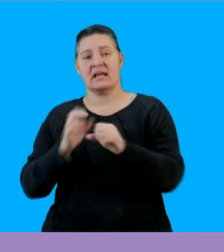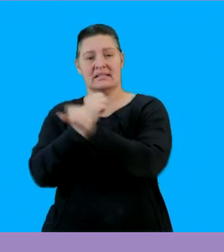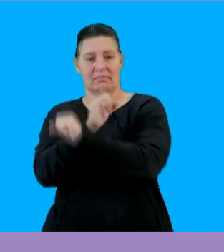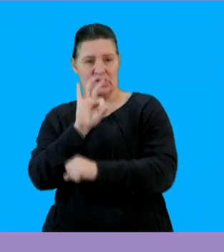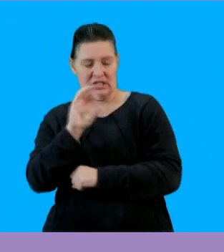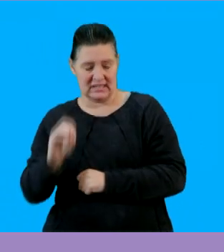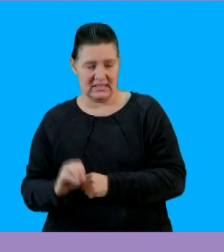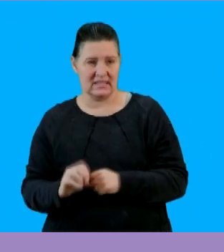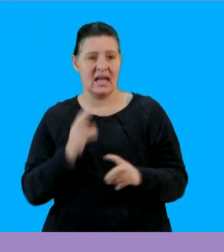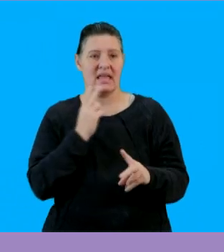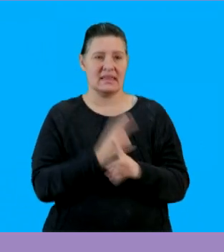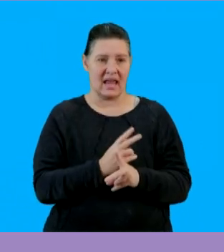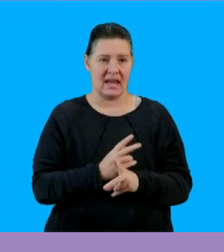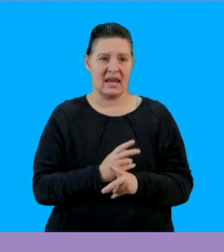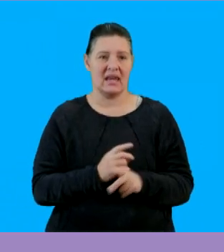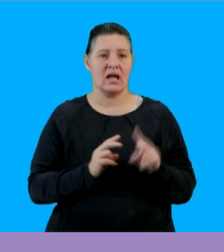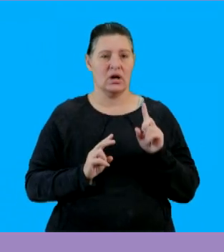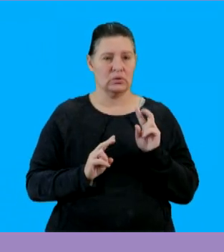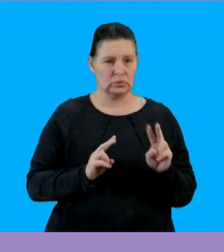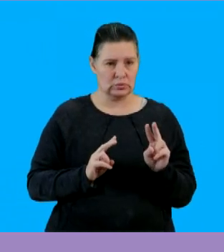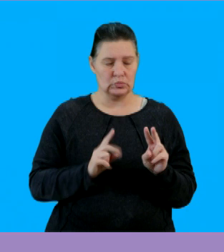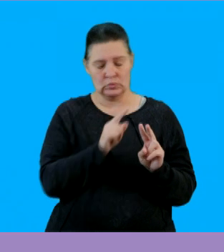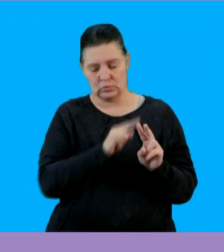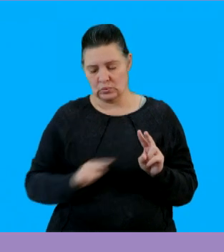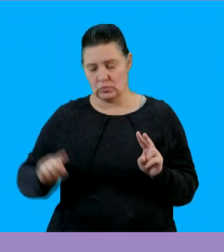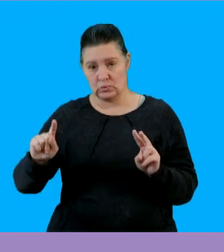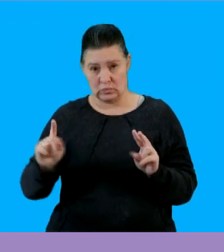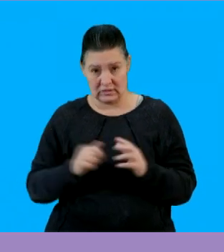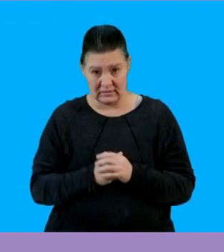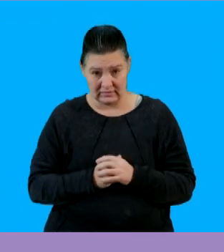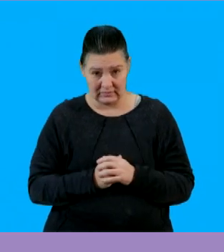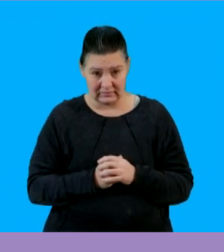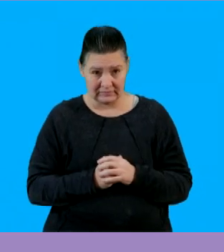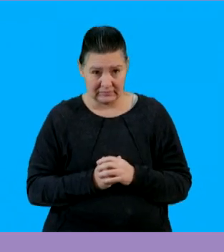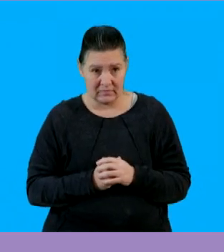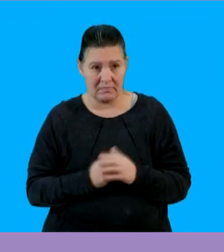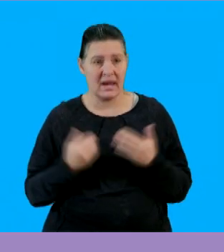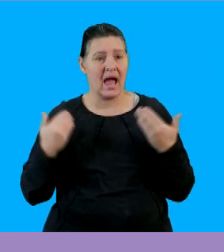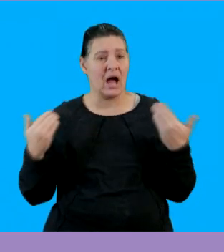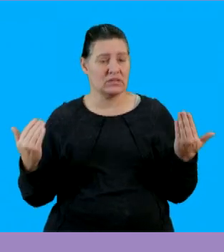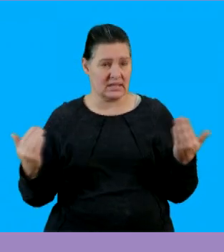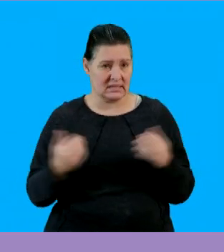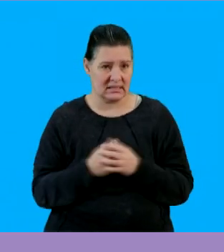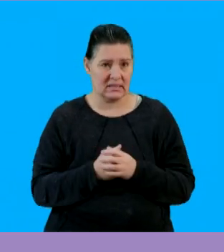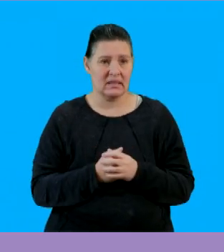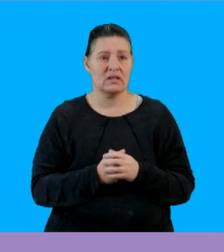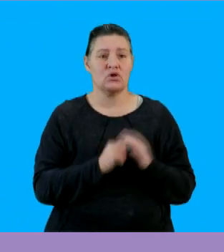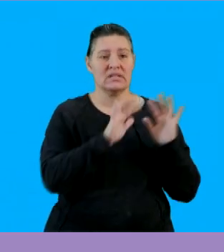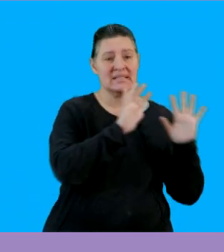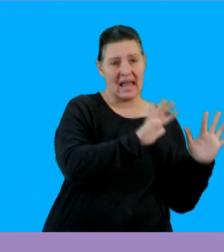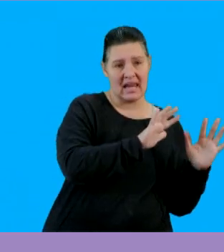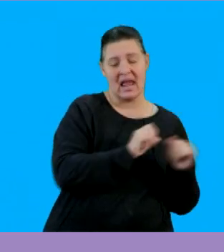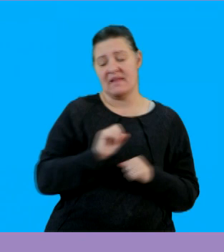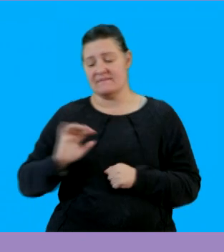Then next I multiplied the outer ones in each bracket. Now the outer ones are the ones on the outside of the bracket. That is the